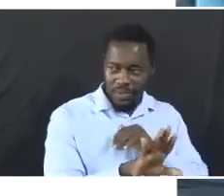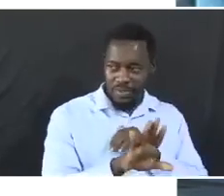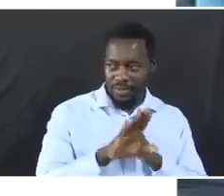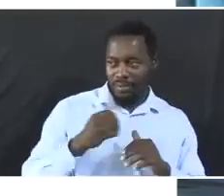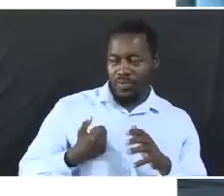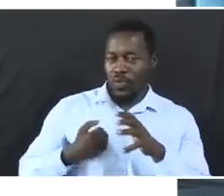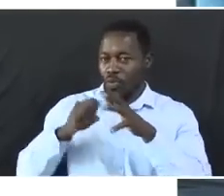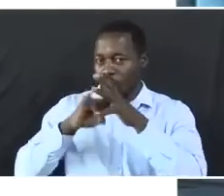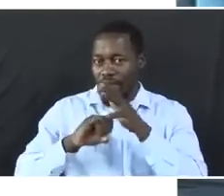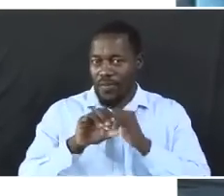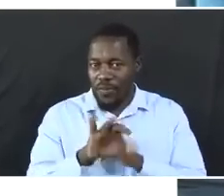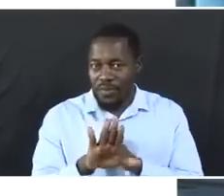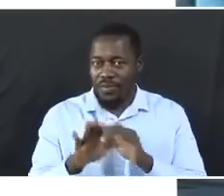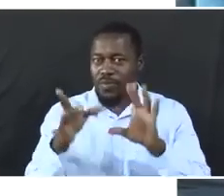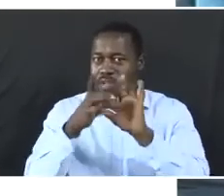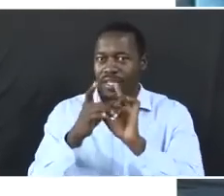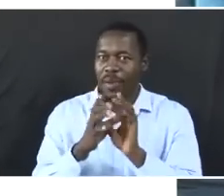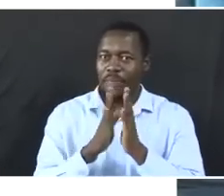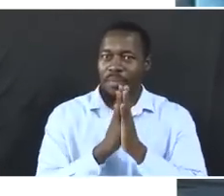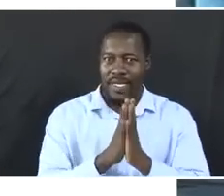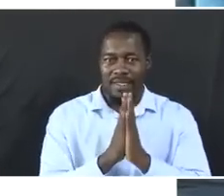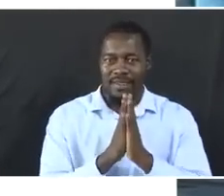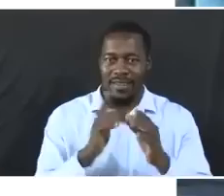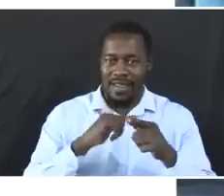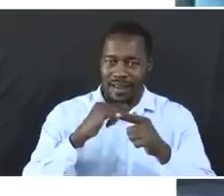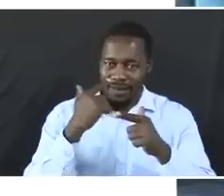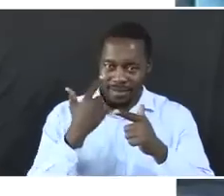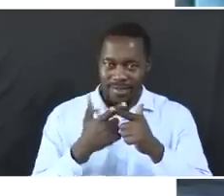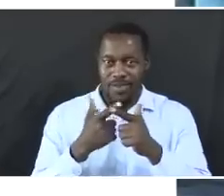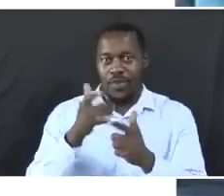convert that understands spiritual warfare.